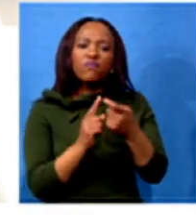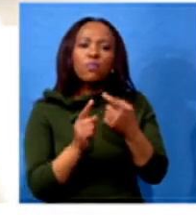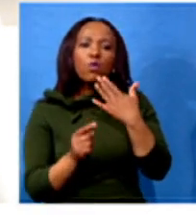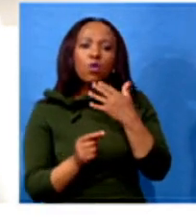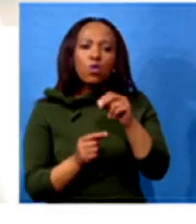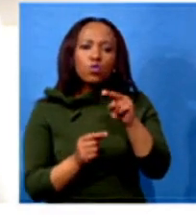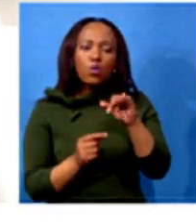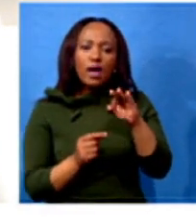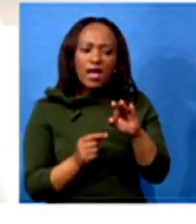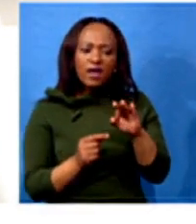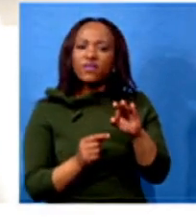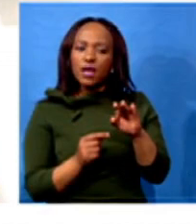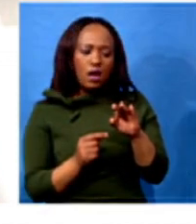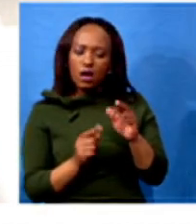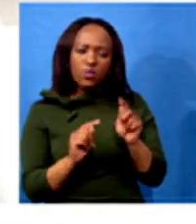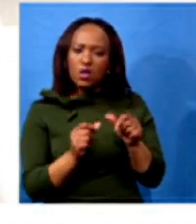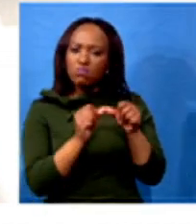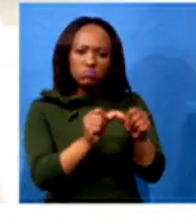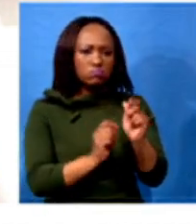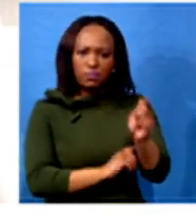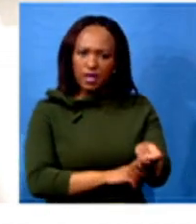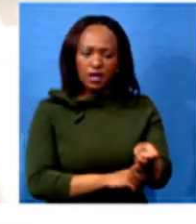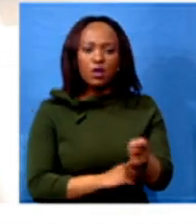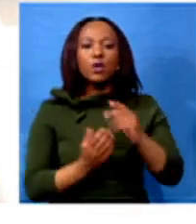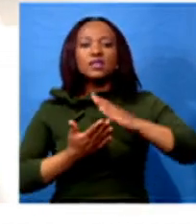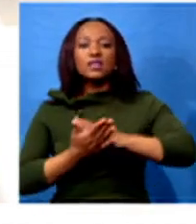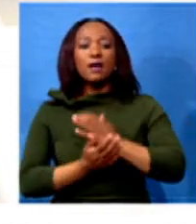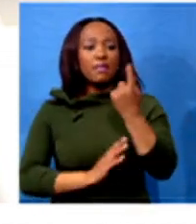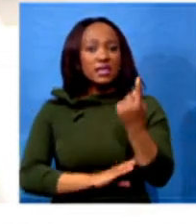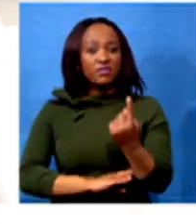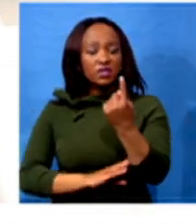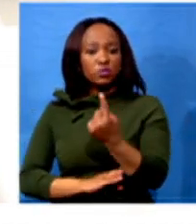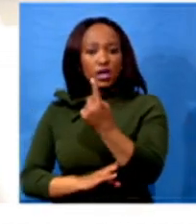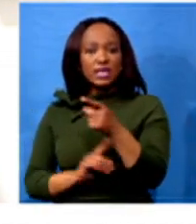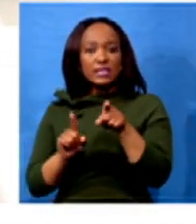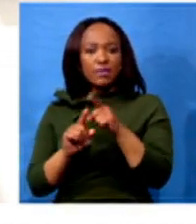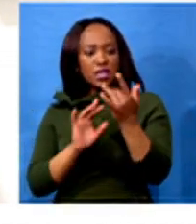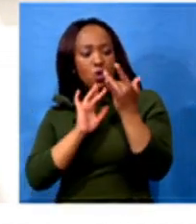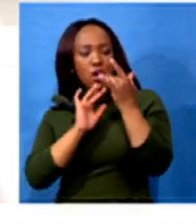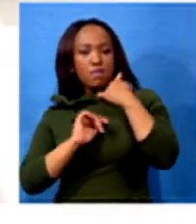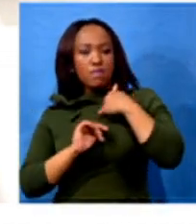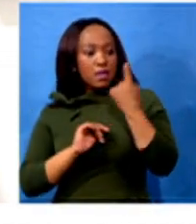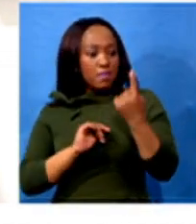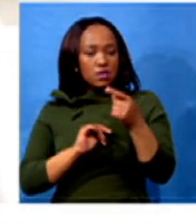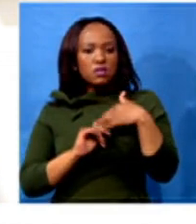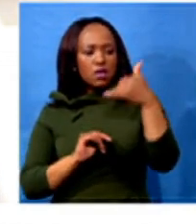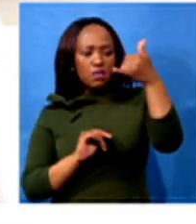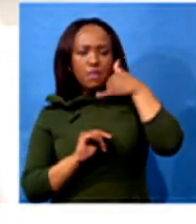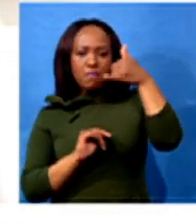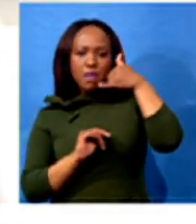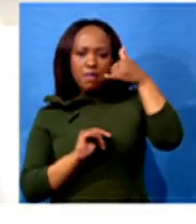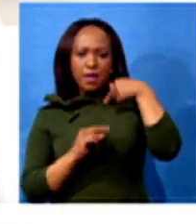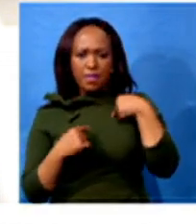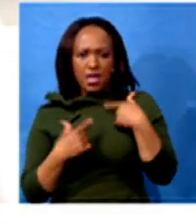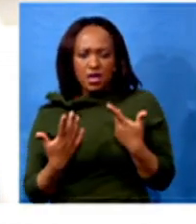there's particular individuals, for example, that have been contacting me individually. And if we continue to